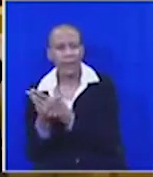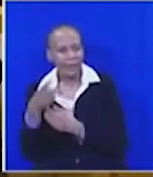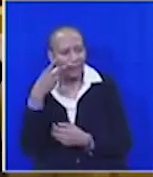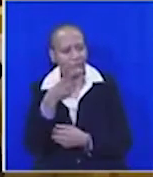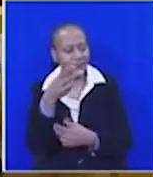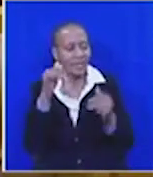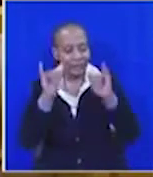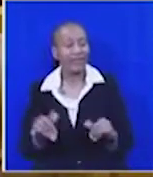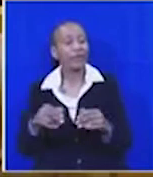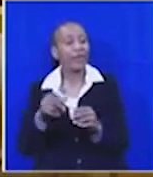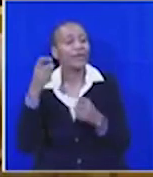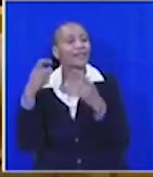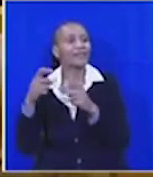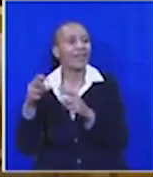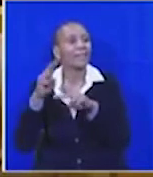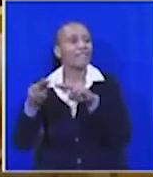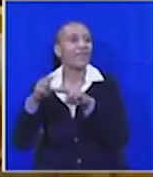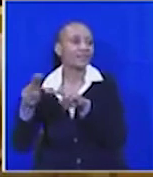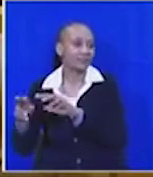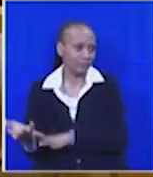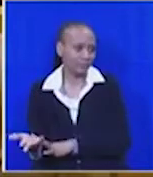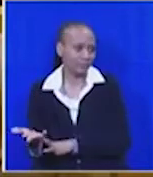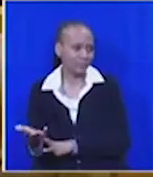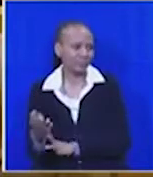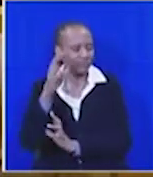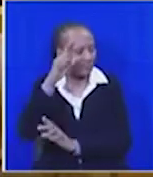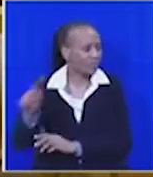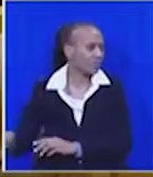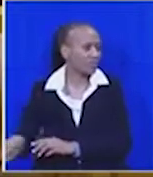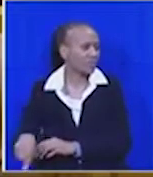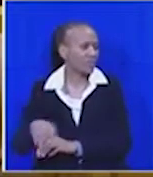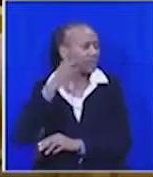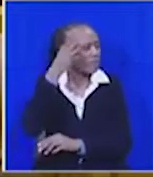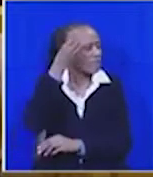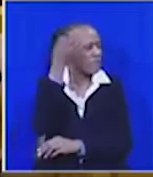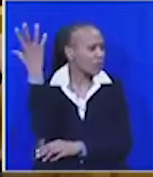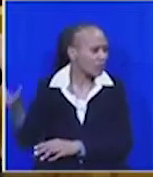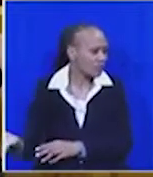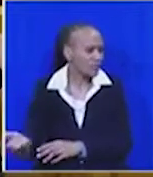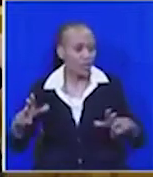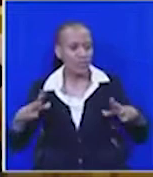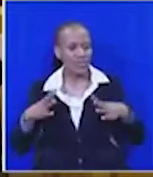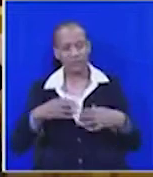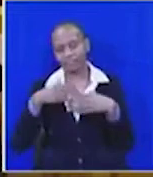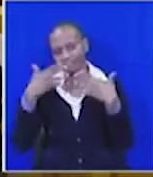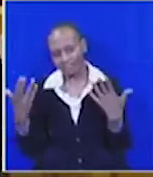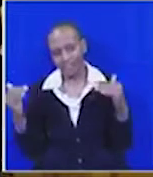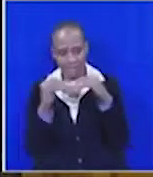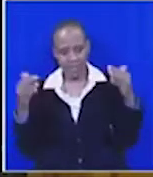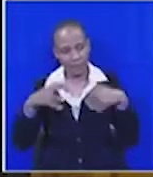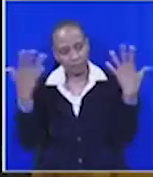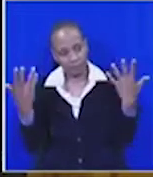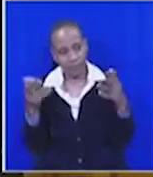Cape Flats. Neglected, marginalized, left to suffer only because they are not rich, not famous, and not